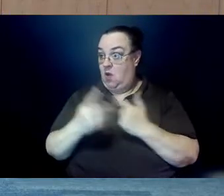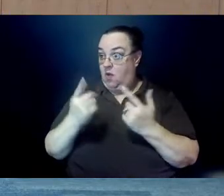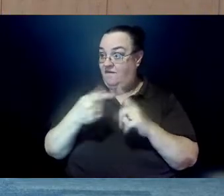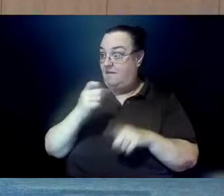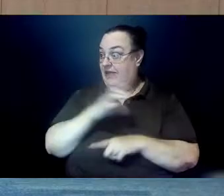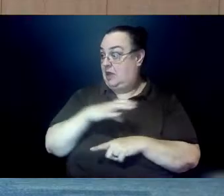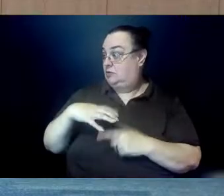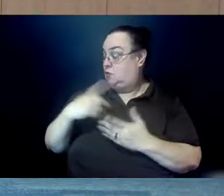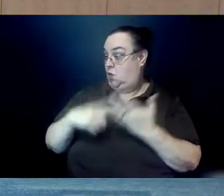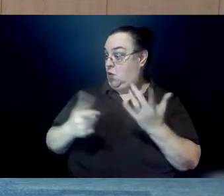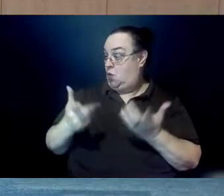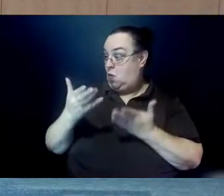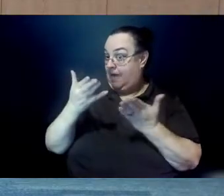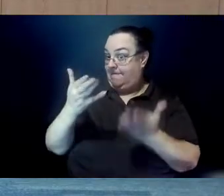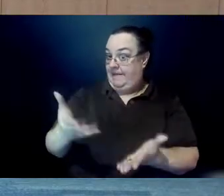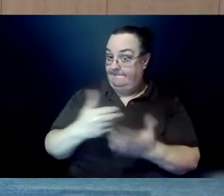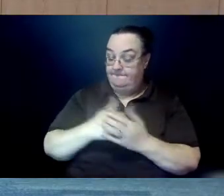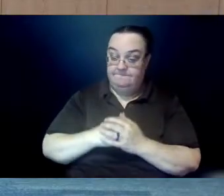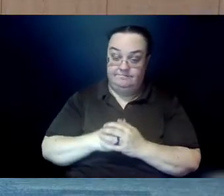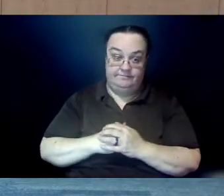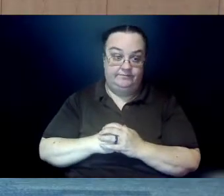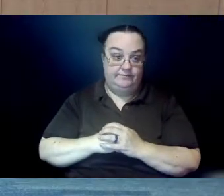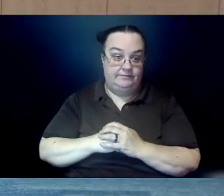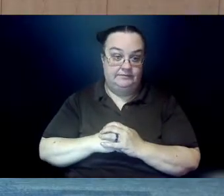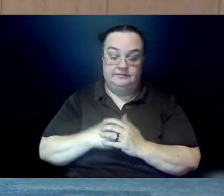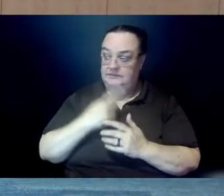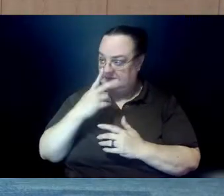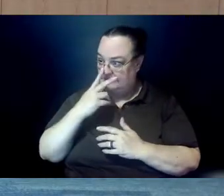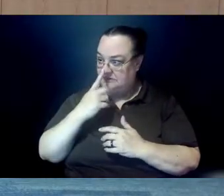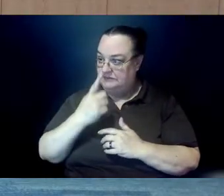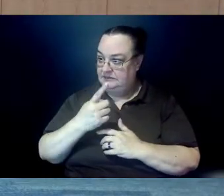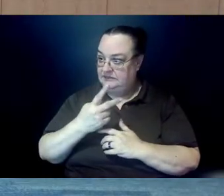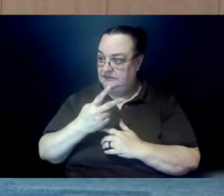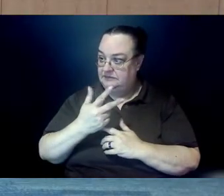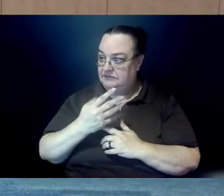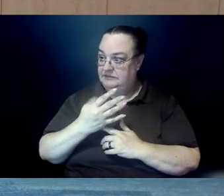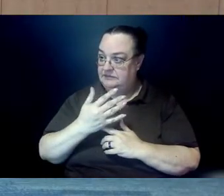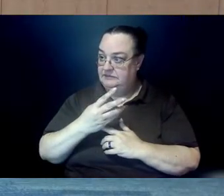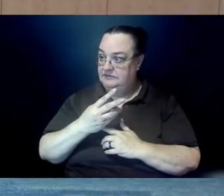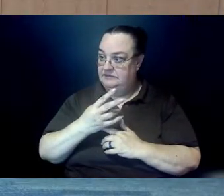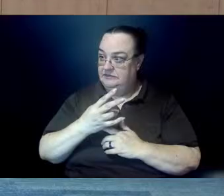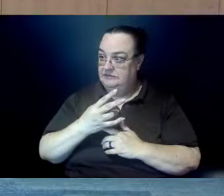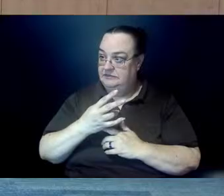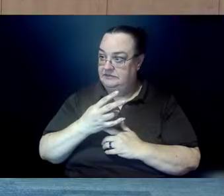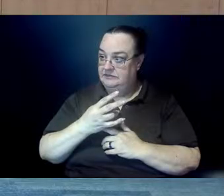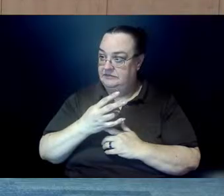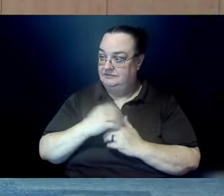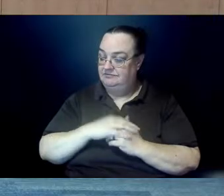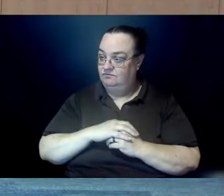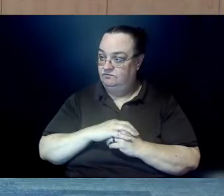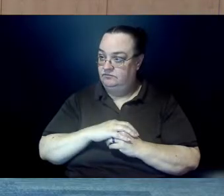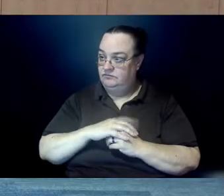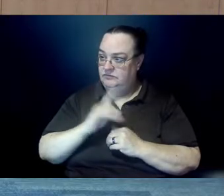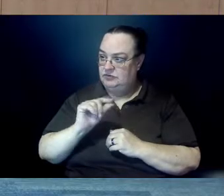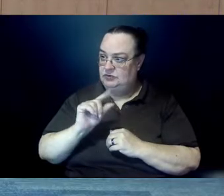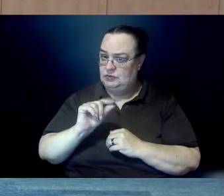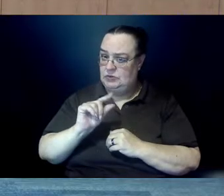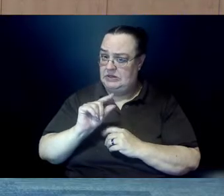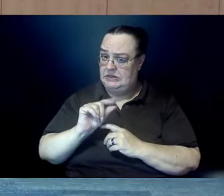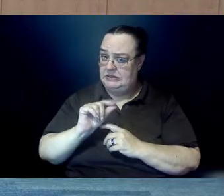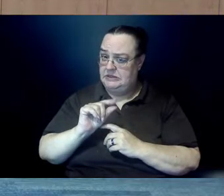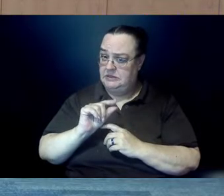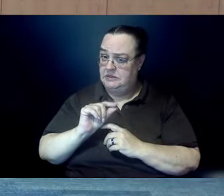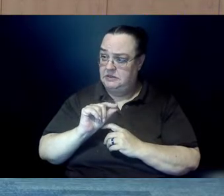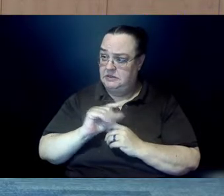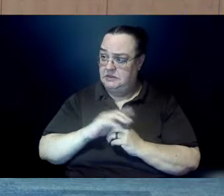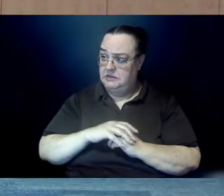council? Let's see, 1, 2, 3, 4, 5, 6, 20?